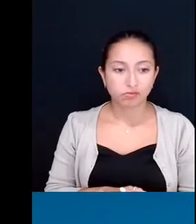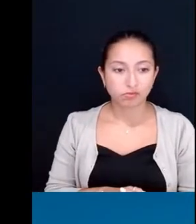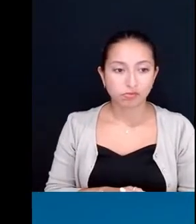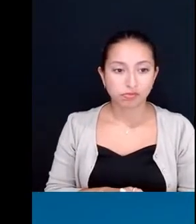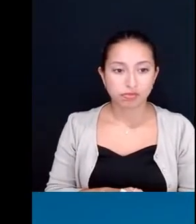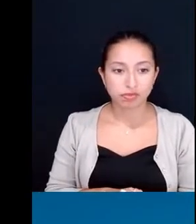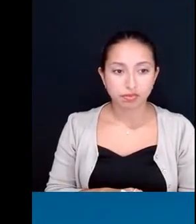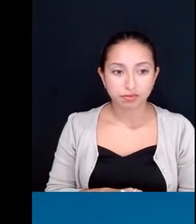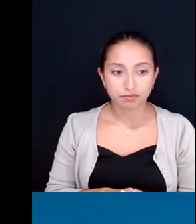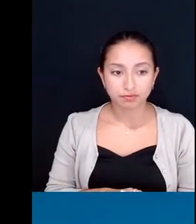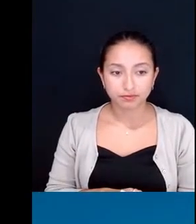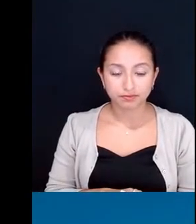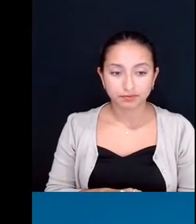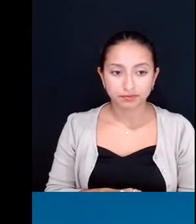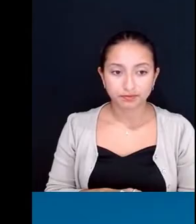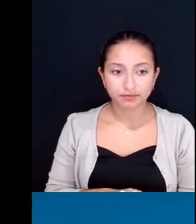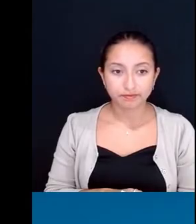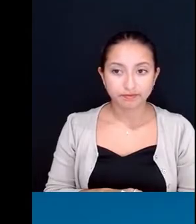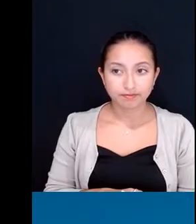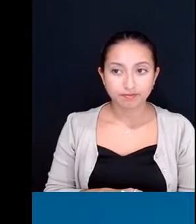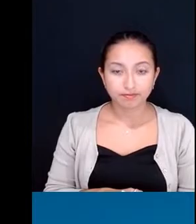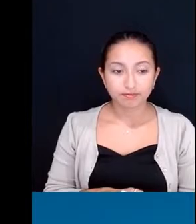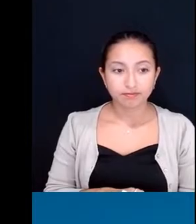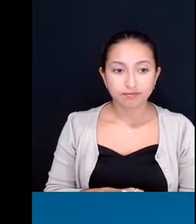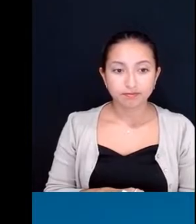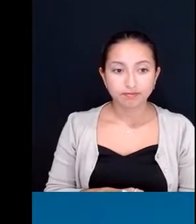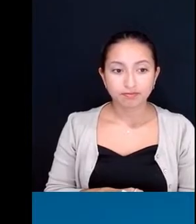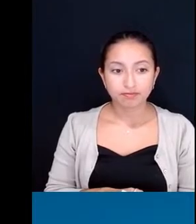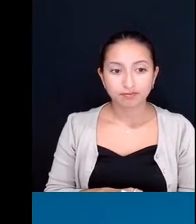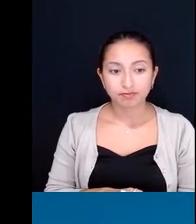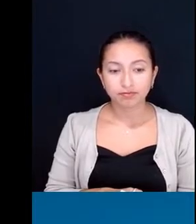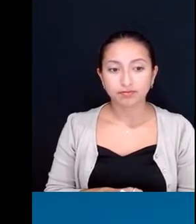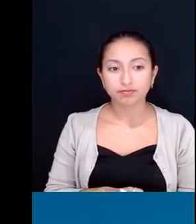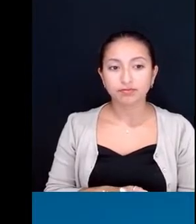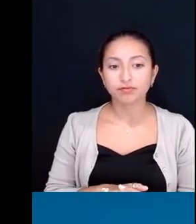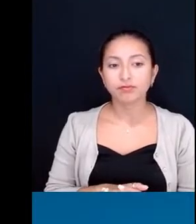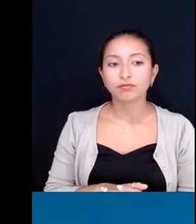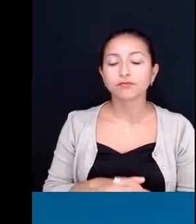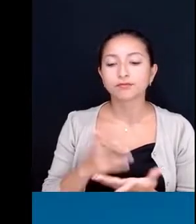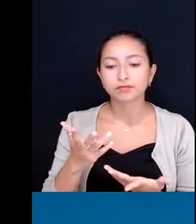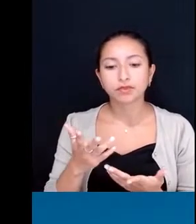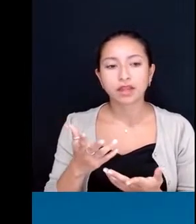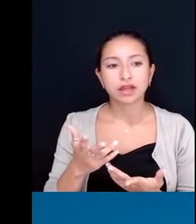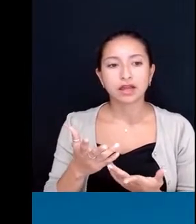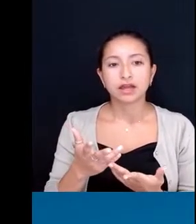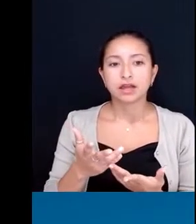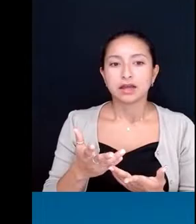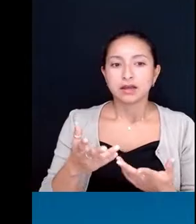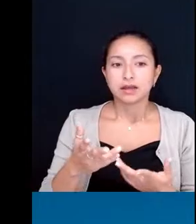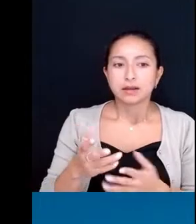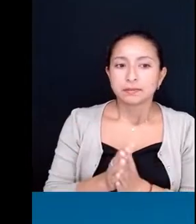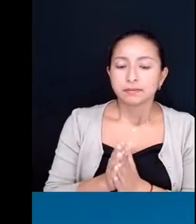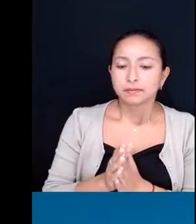So what impact does ABLE have for a Title II beneficiary and for an SSI